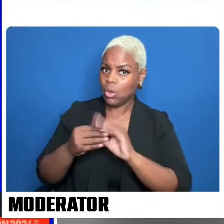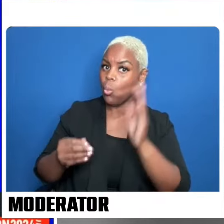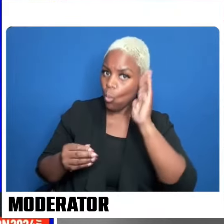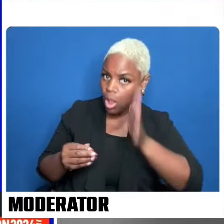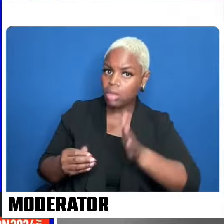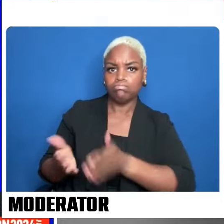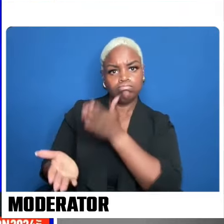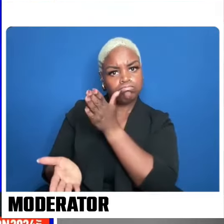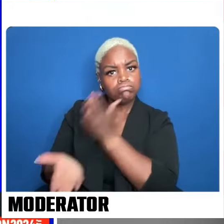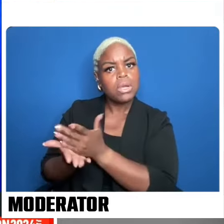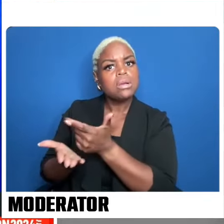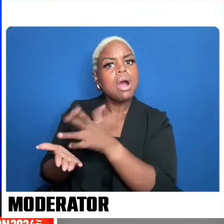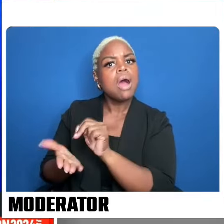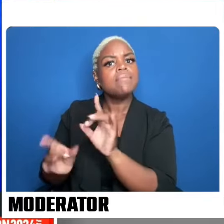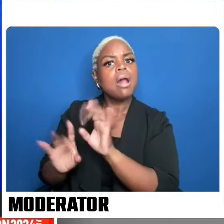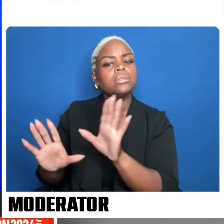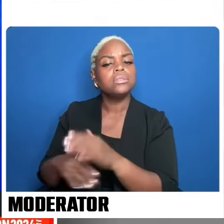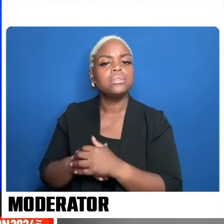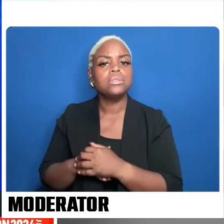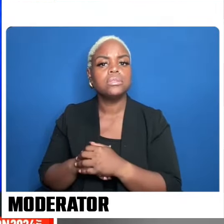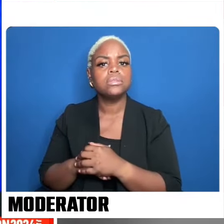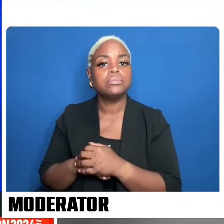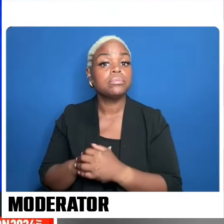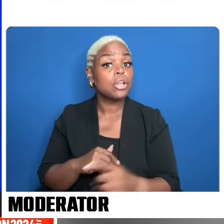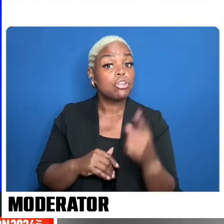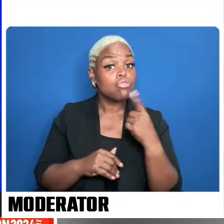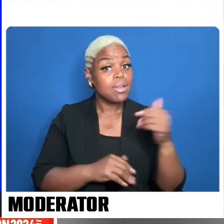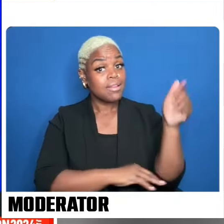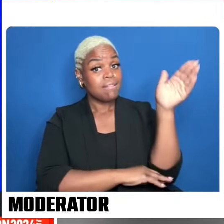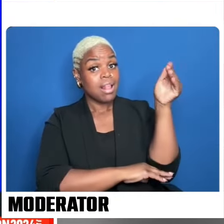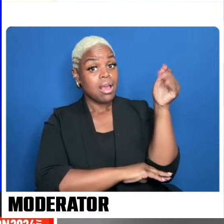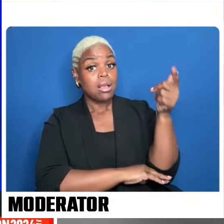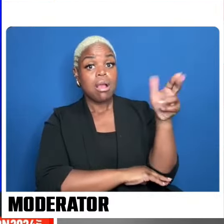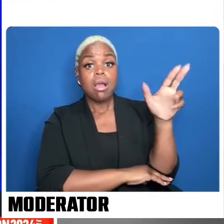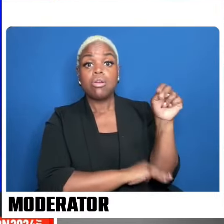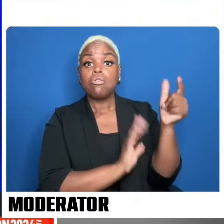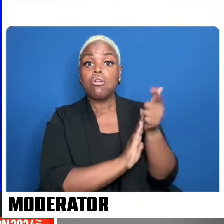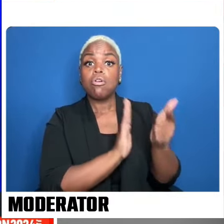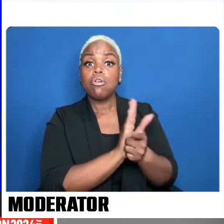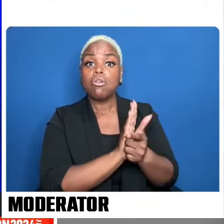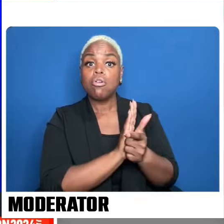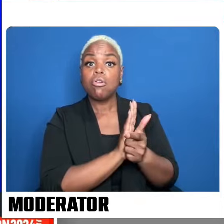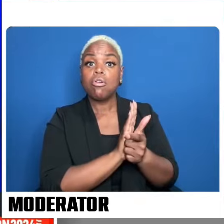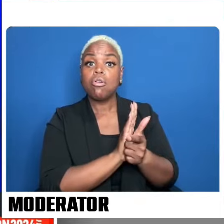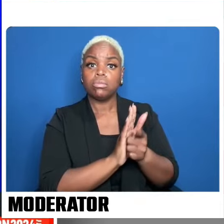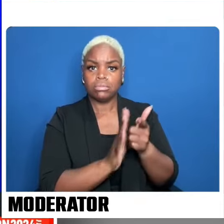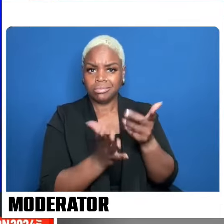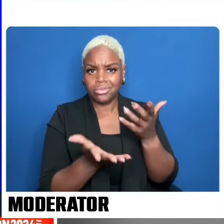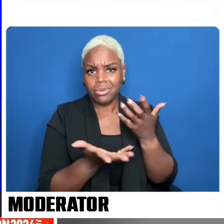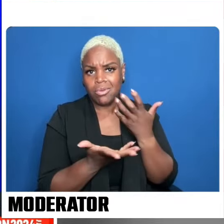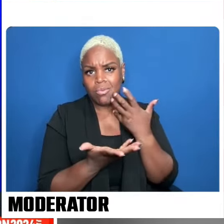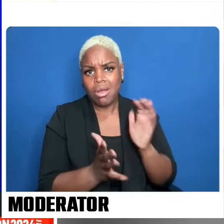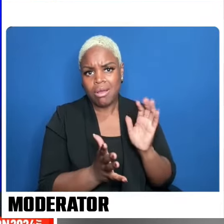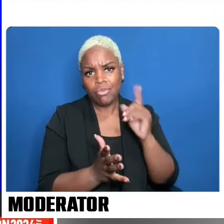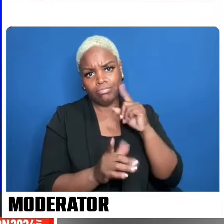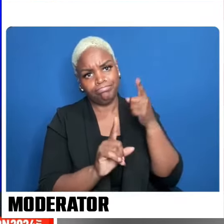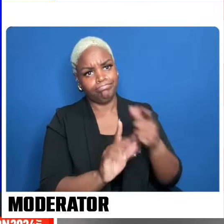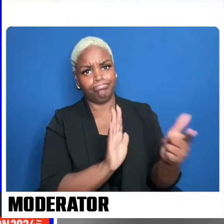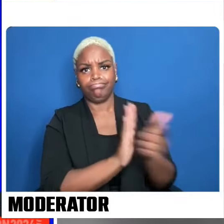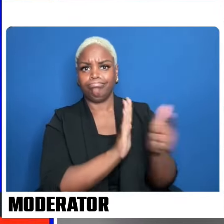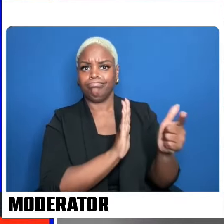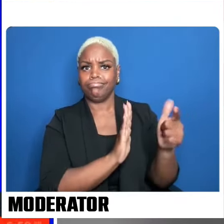rifles, including AR-15s. So let me ask you, earlier this year, for the first time, the parents of a school shooter were